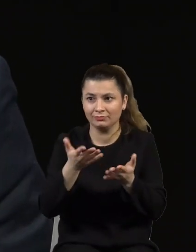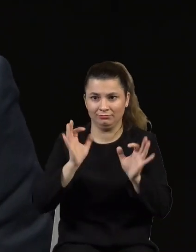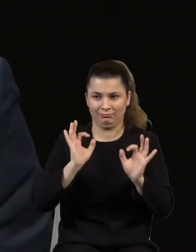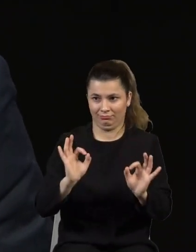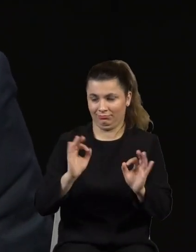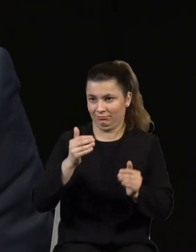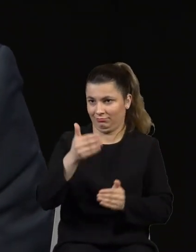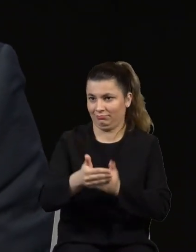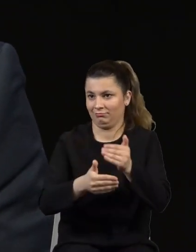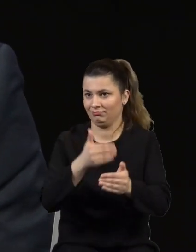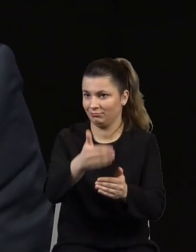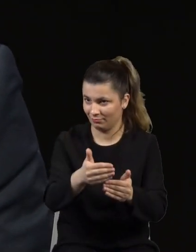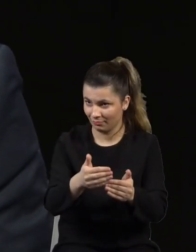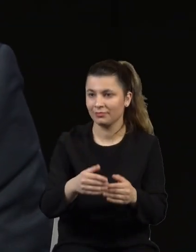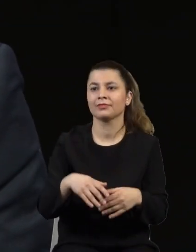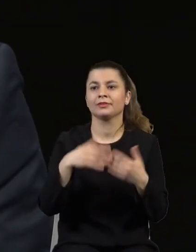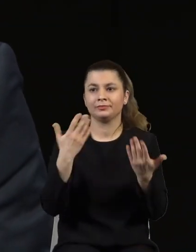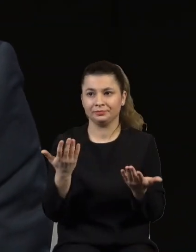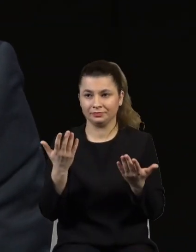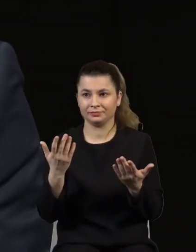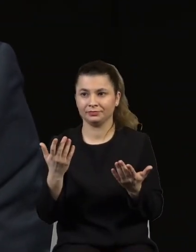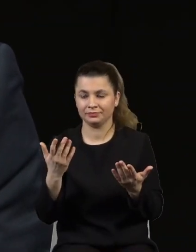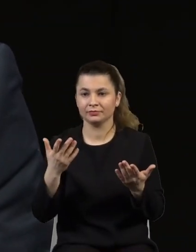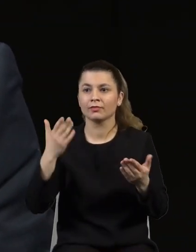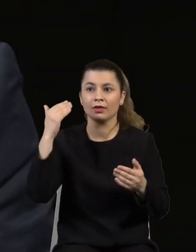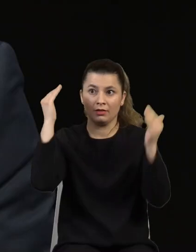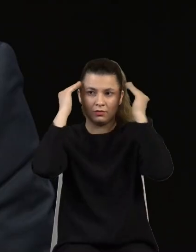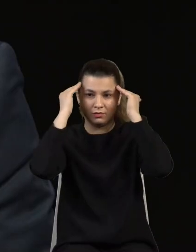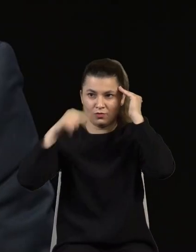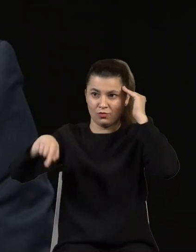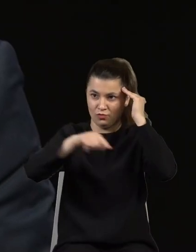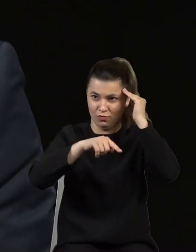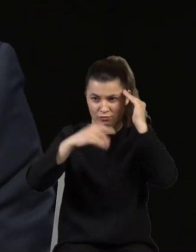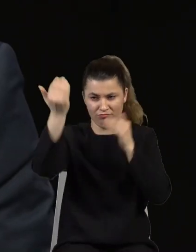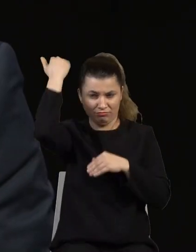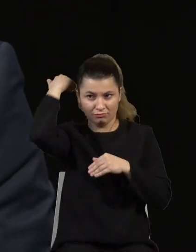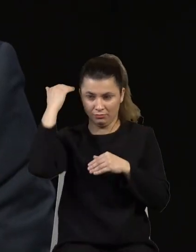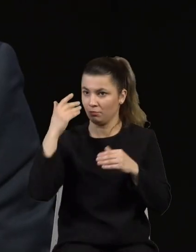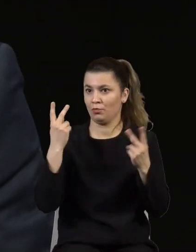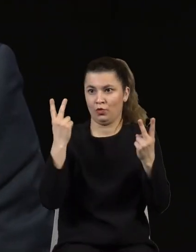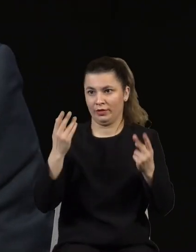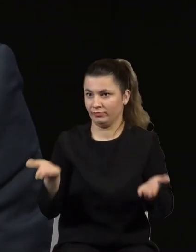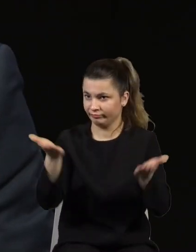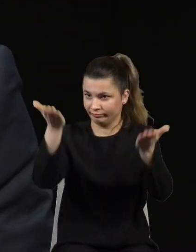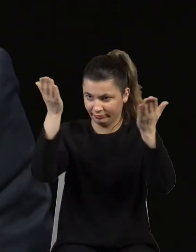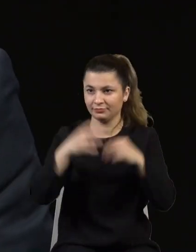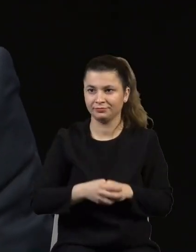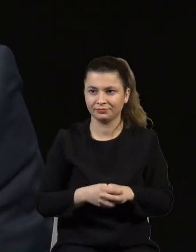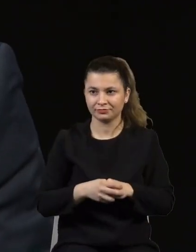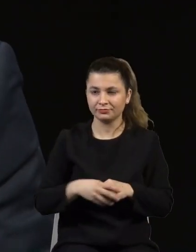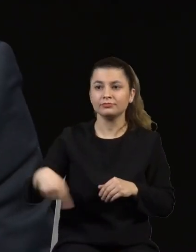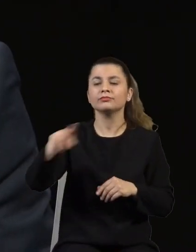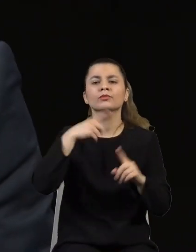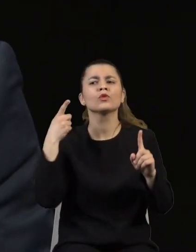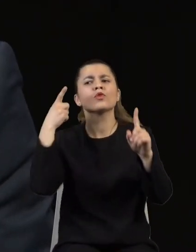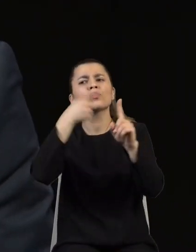to be aware. What are our objectives, how we would like to cooperate. It's worth disseminating good